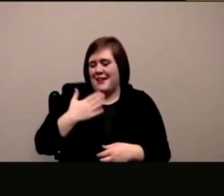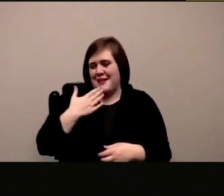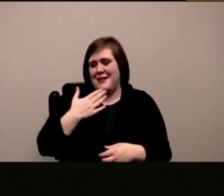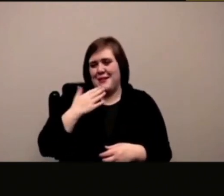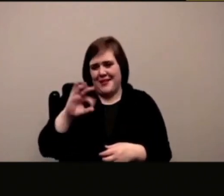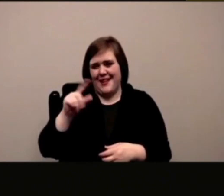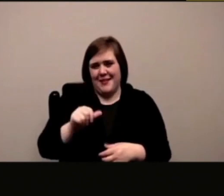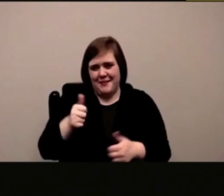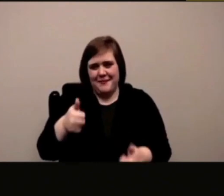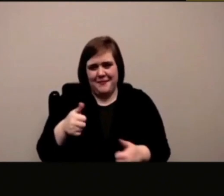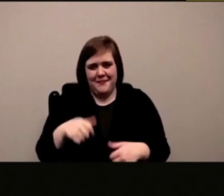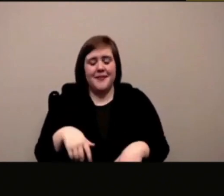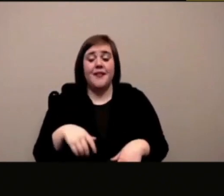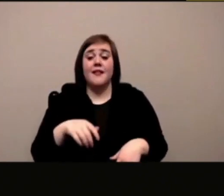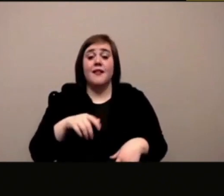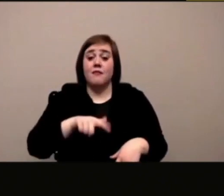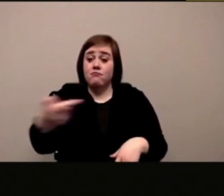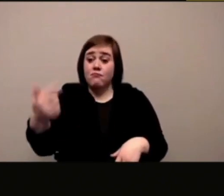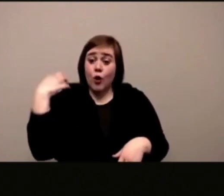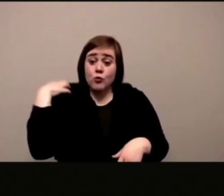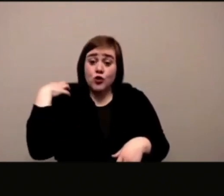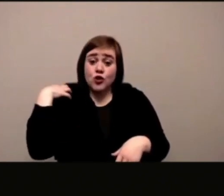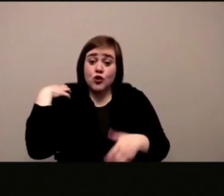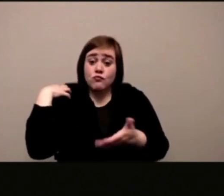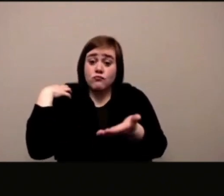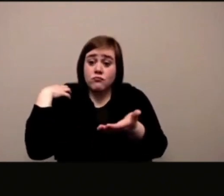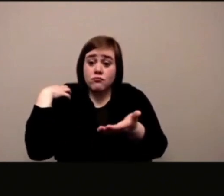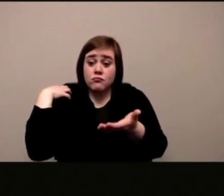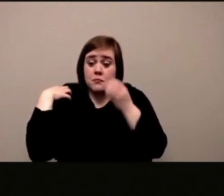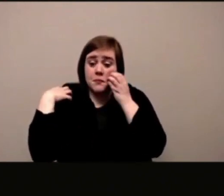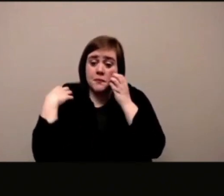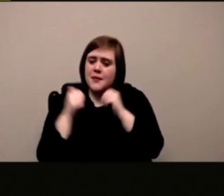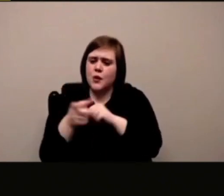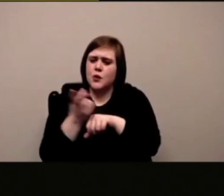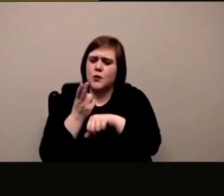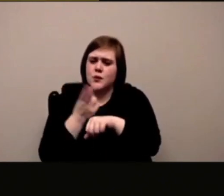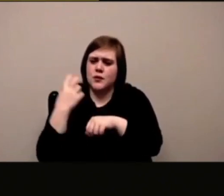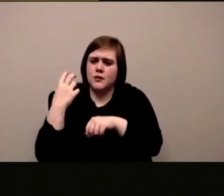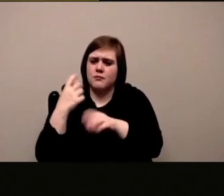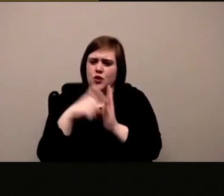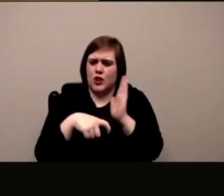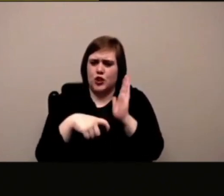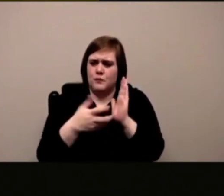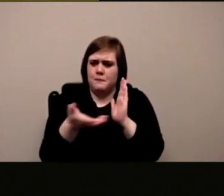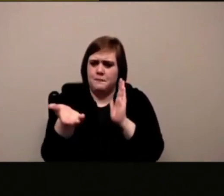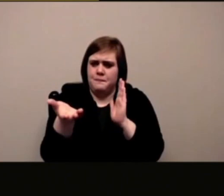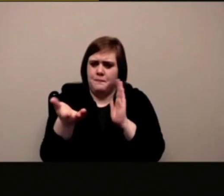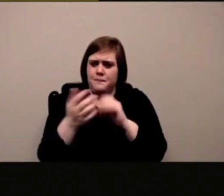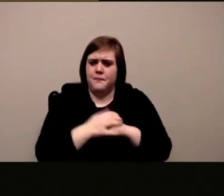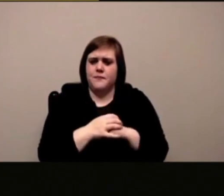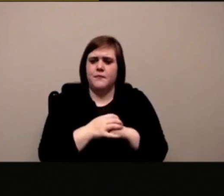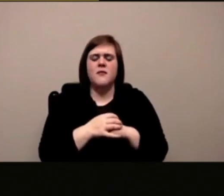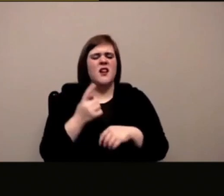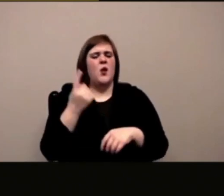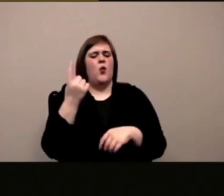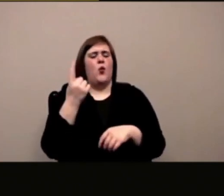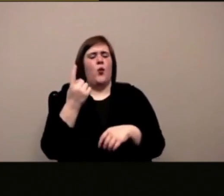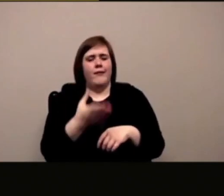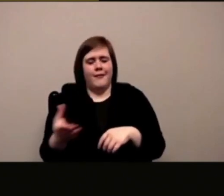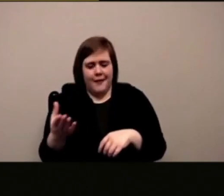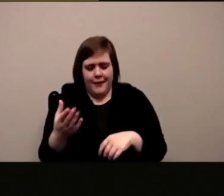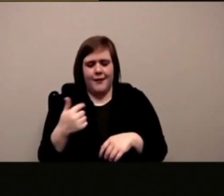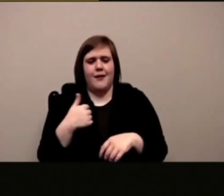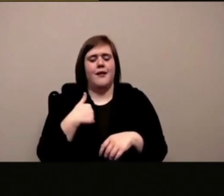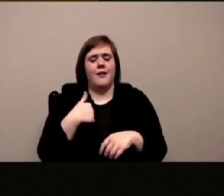And Coach, what do you have for that one? What are some ways that you use Scratch? Well, one of the things I think that stands out the most is part